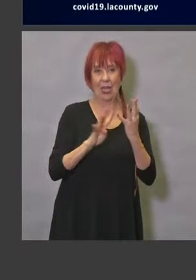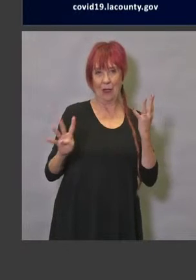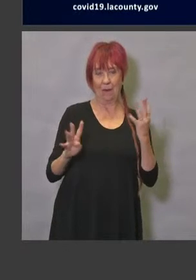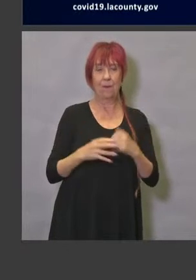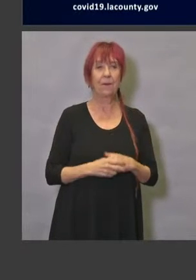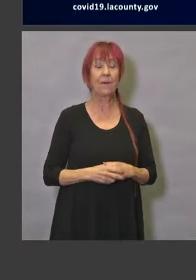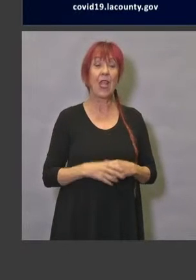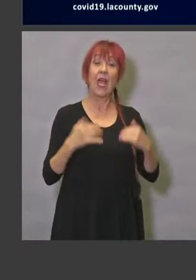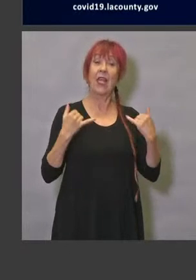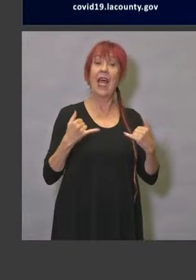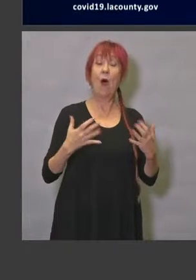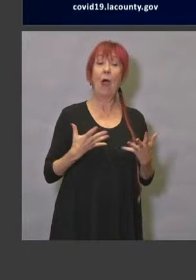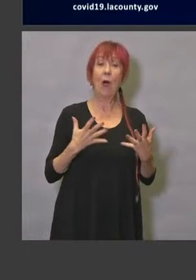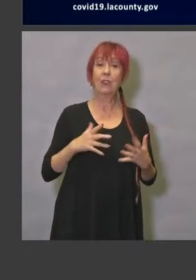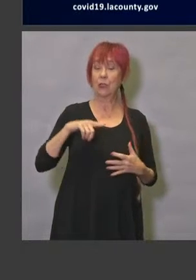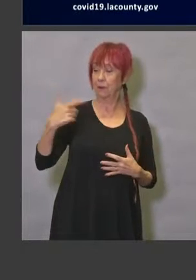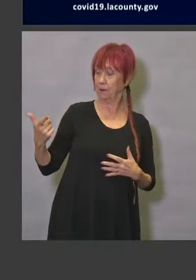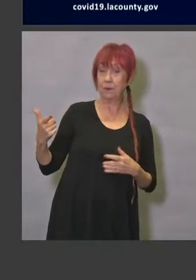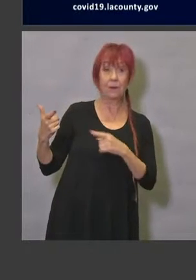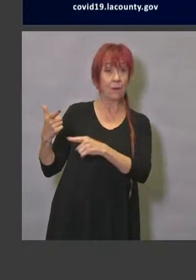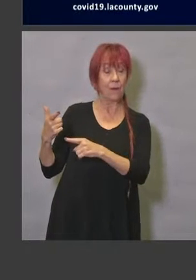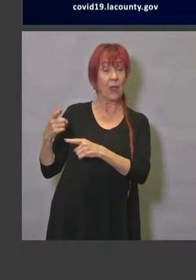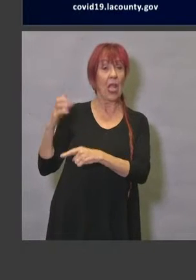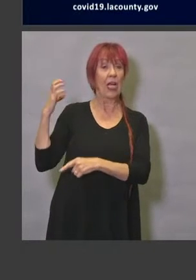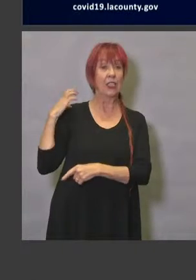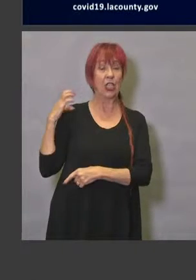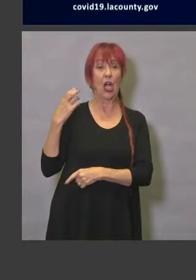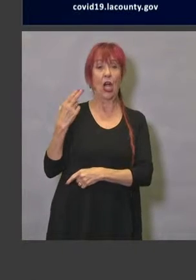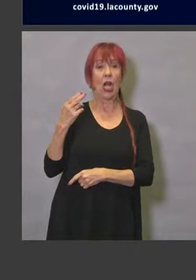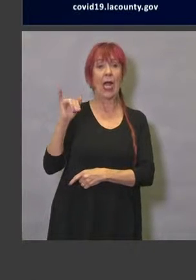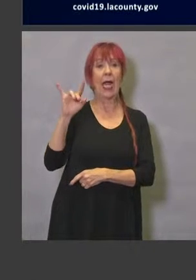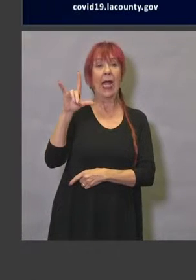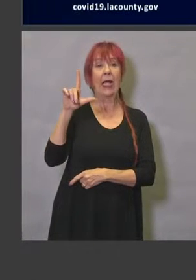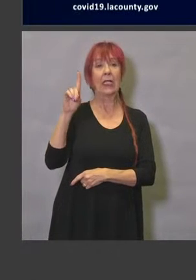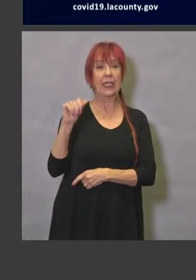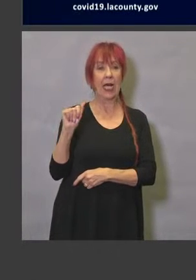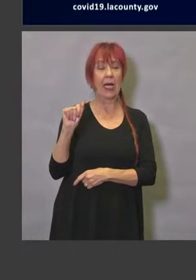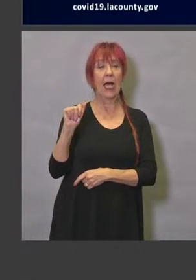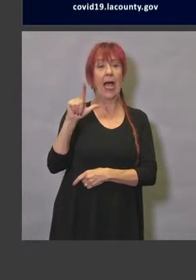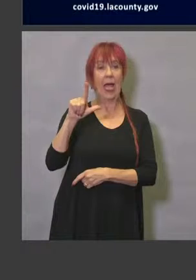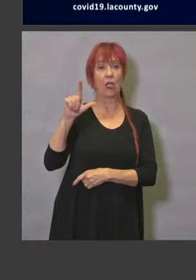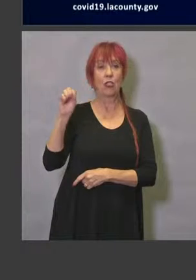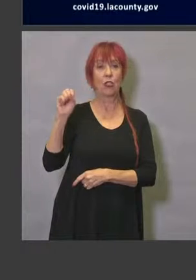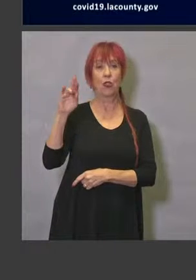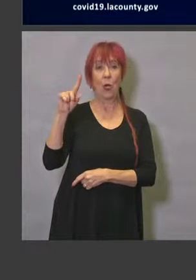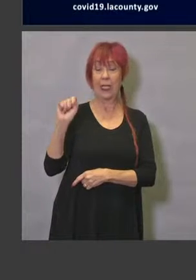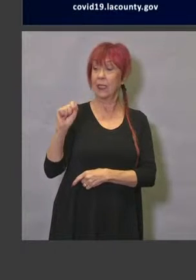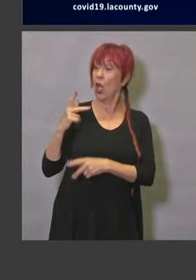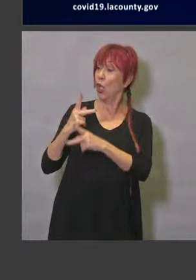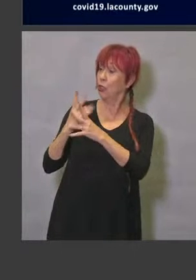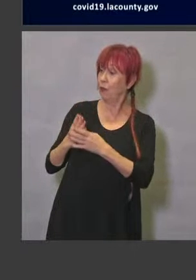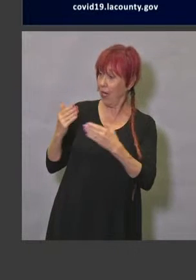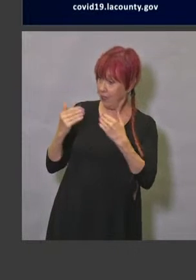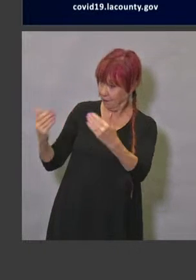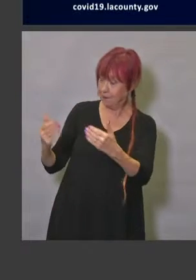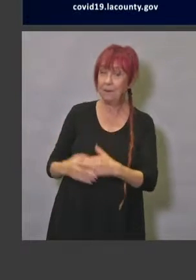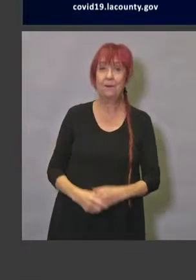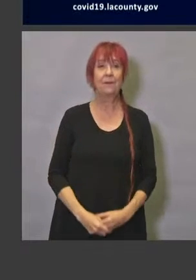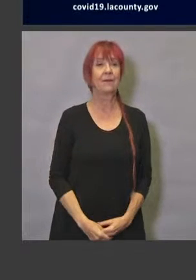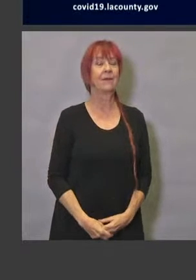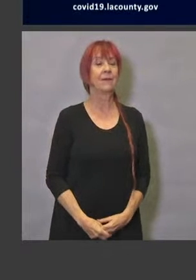I would now like to turn the call over to Chair Hilda L. Solis. Supervisor, please go ahead.